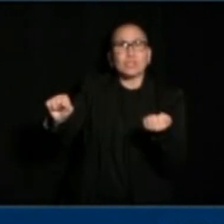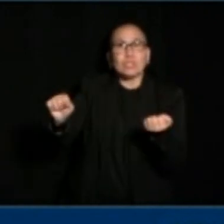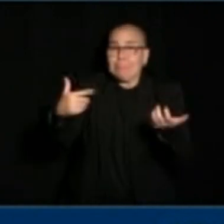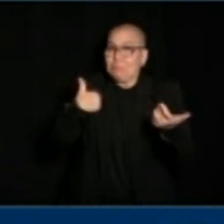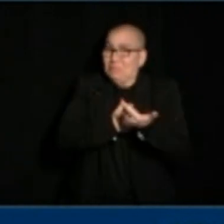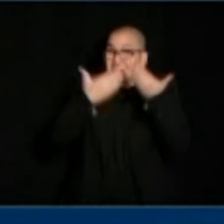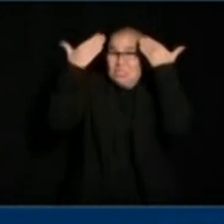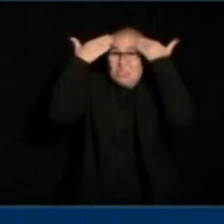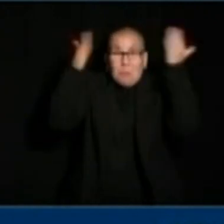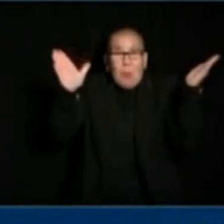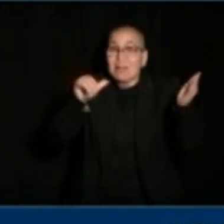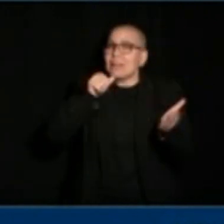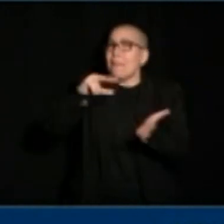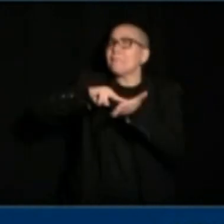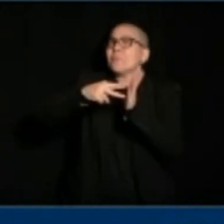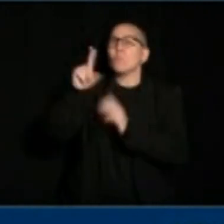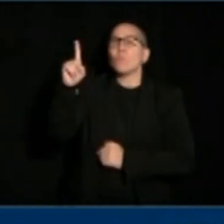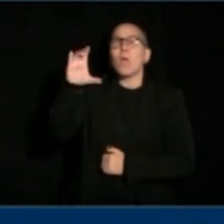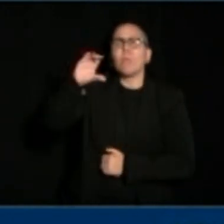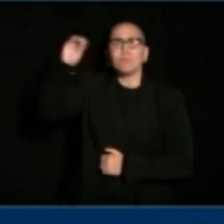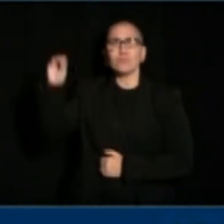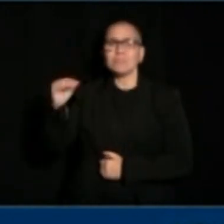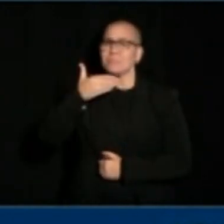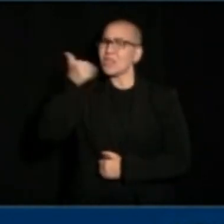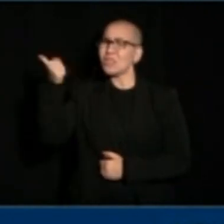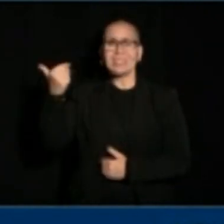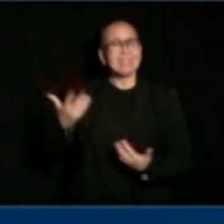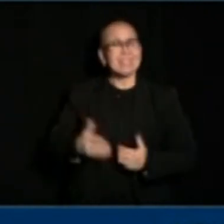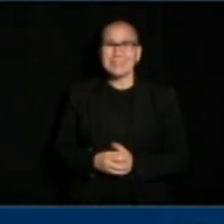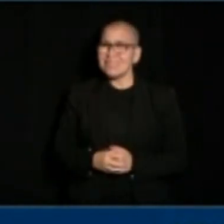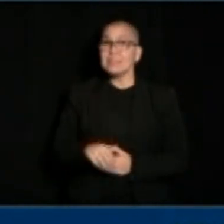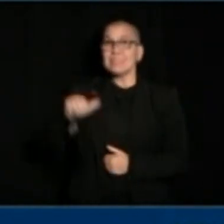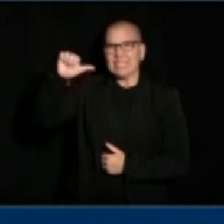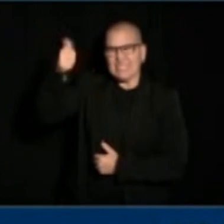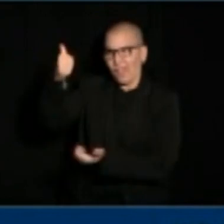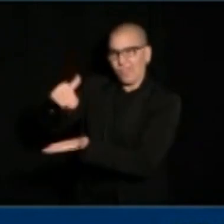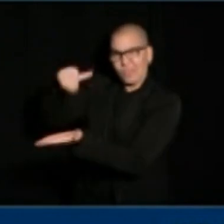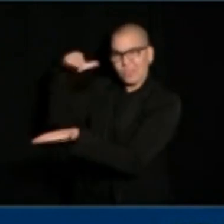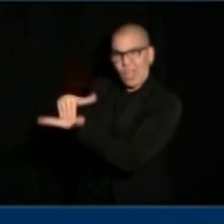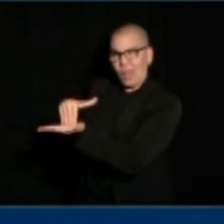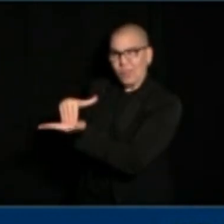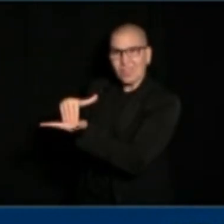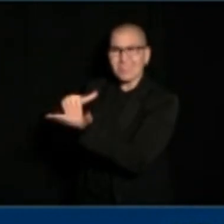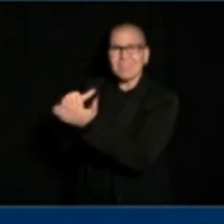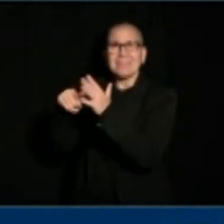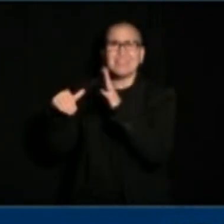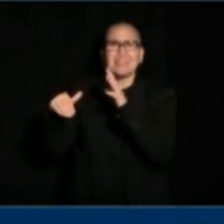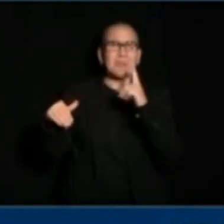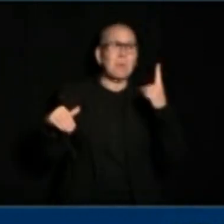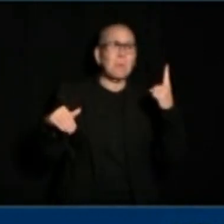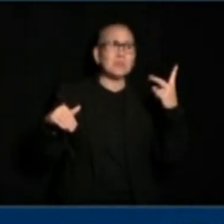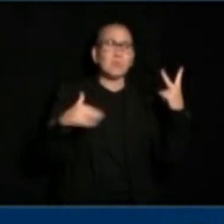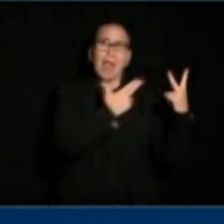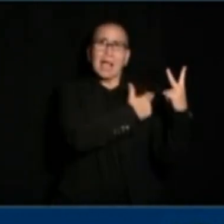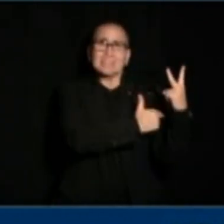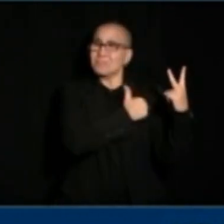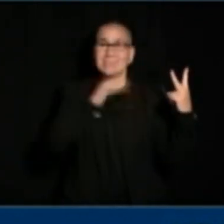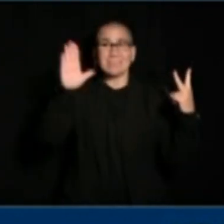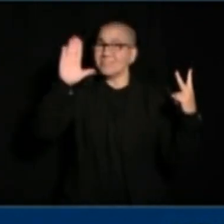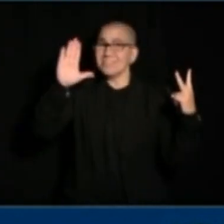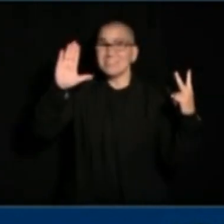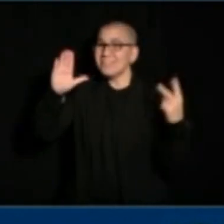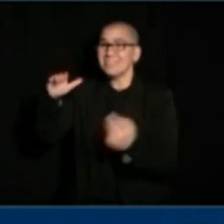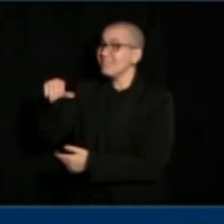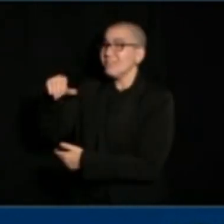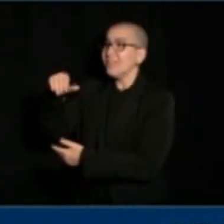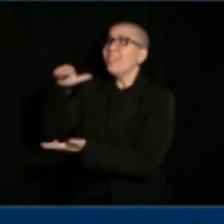approaching 10,000 cases a day, which means it's not 1 or 2 in the hospital, it's 1,000 or 2,000. And the